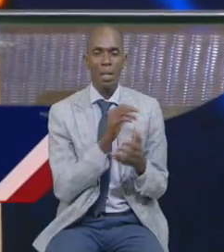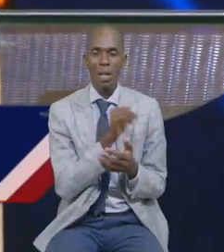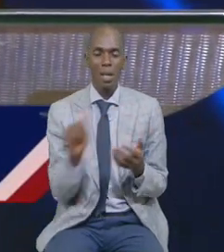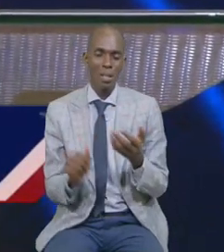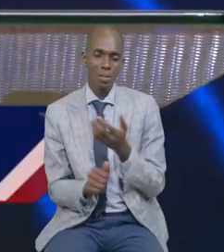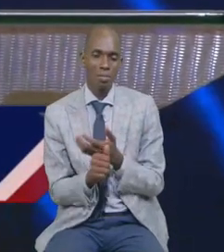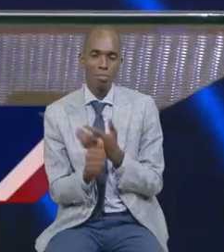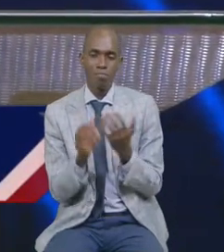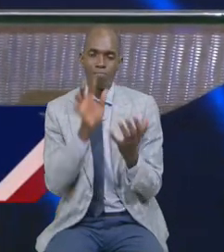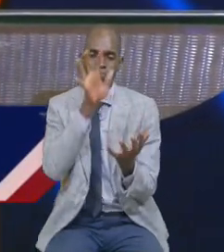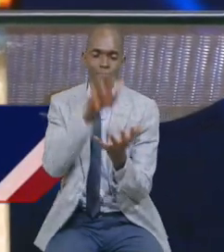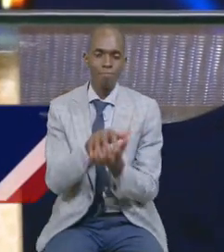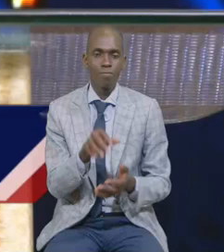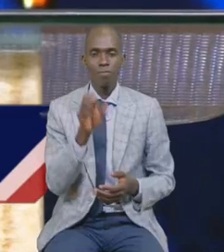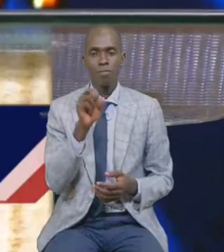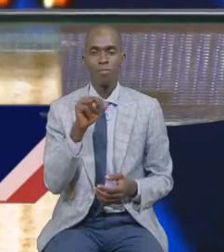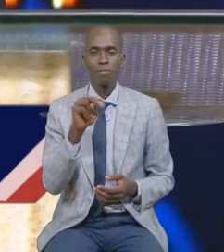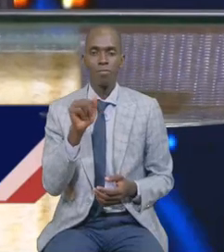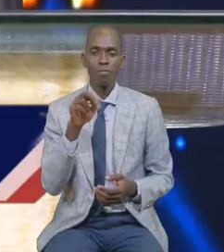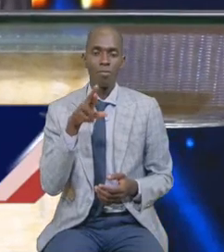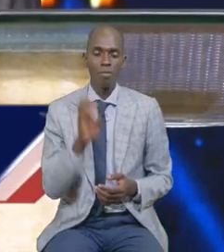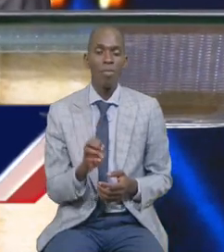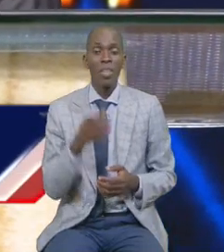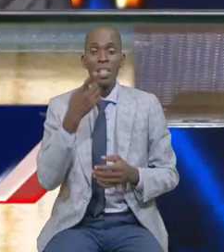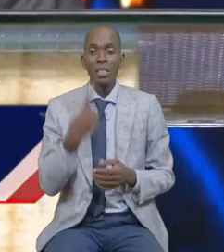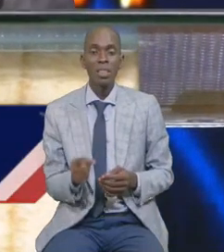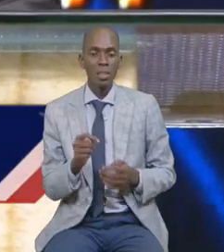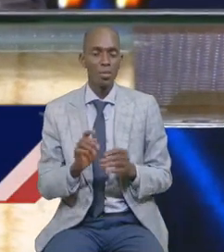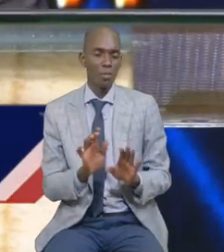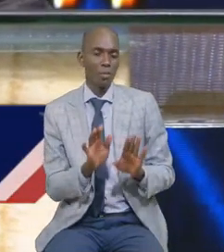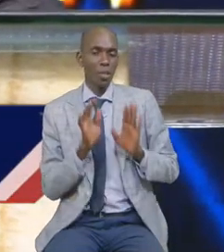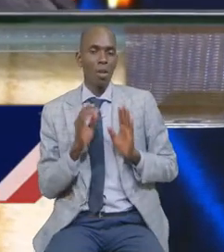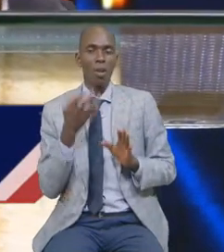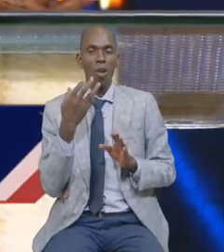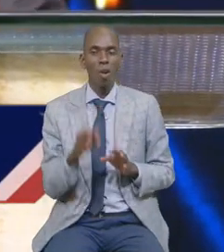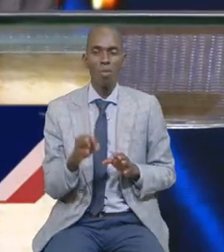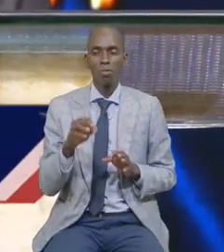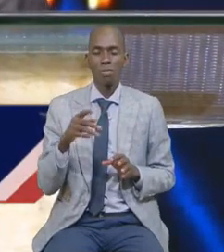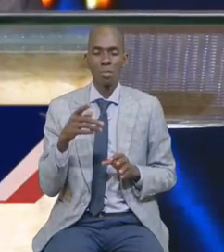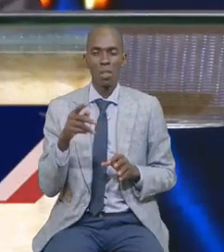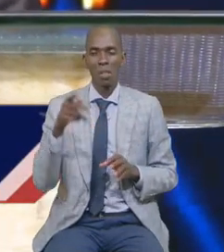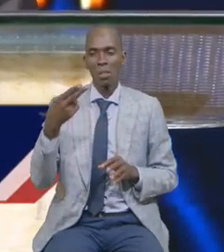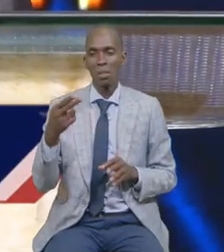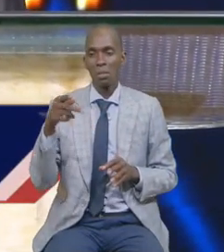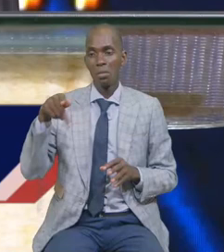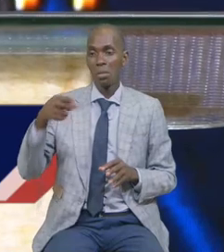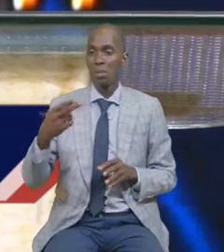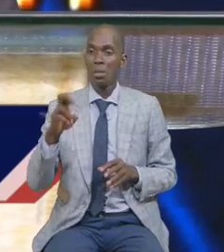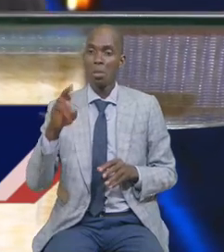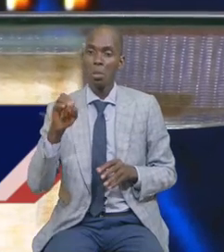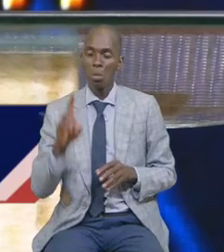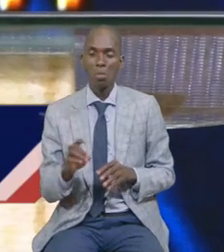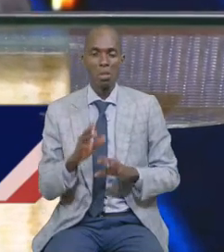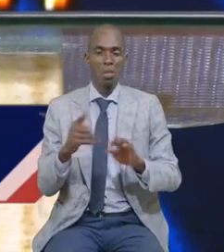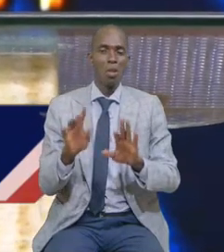The fear of Nebuchadnezzar, the fear of Pharaoh, the fear of Herod, the fear of that